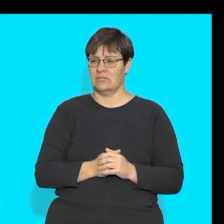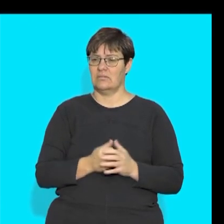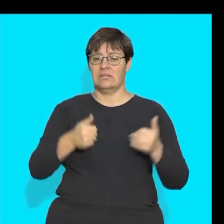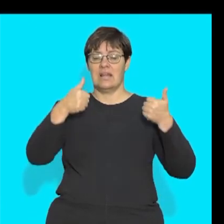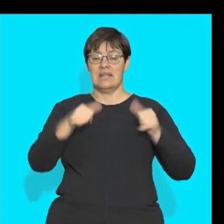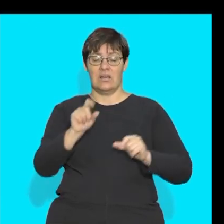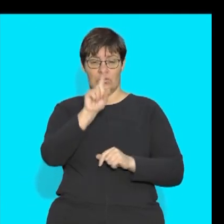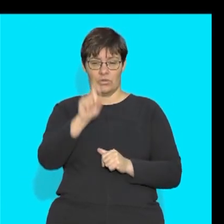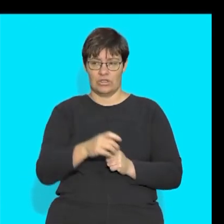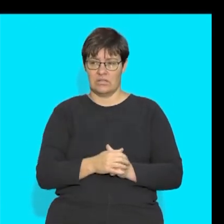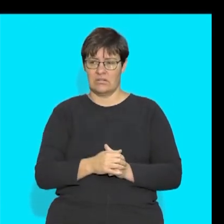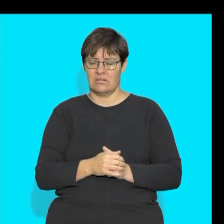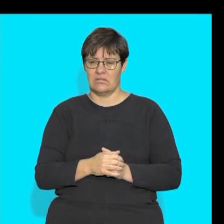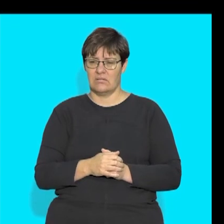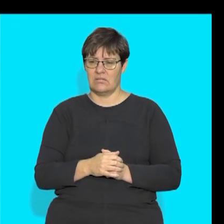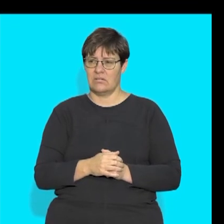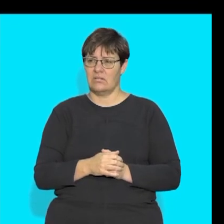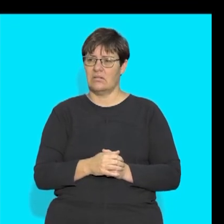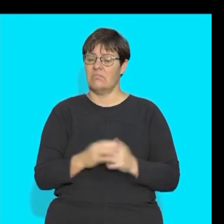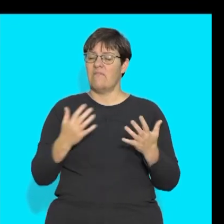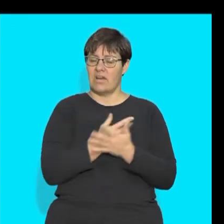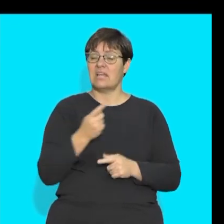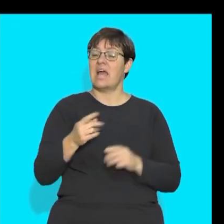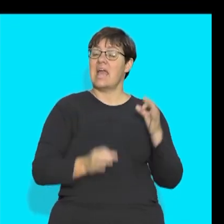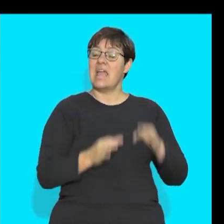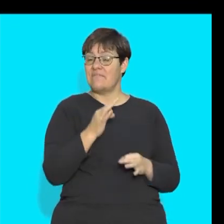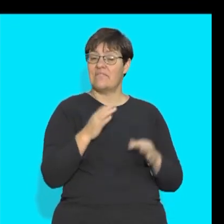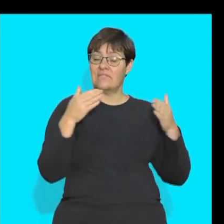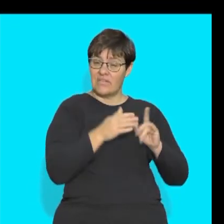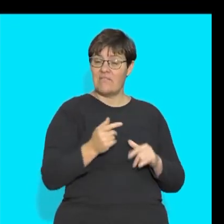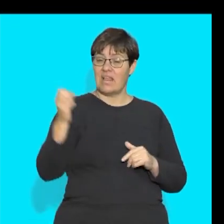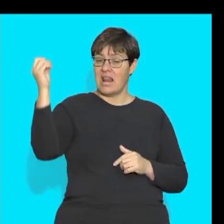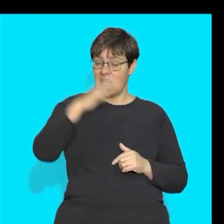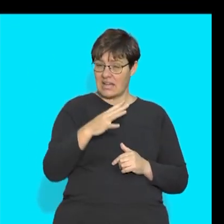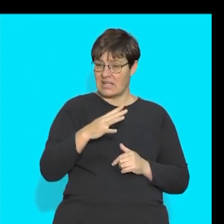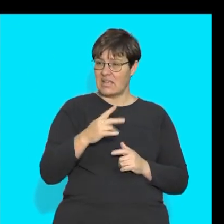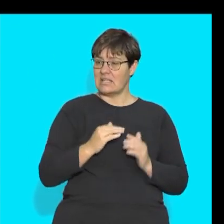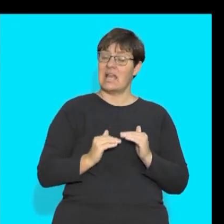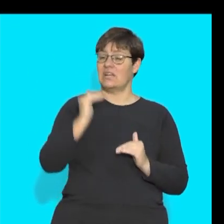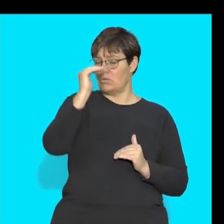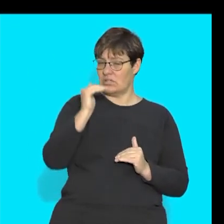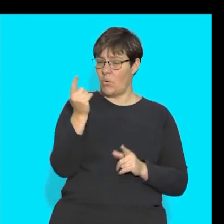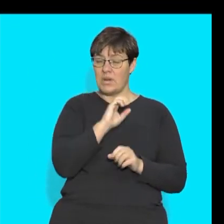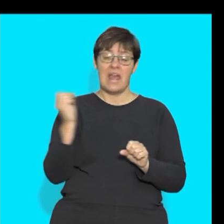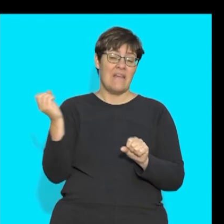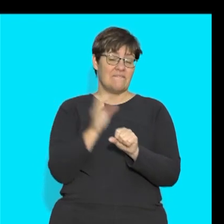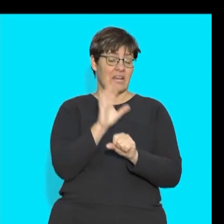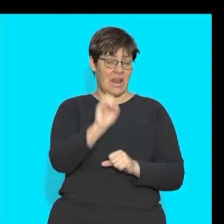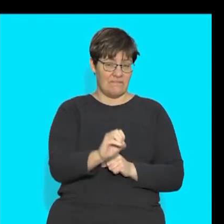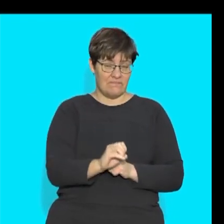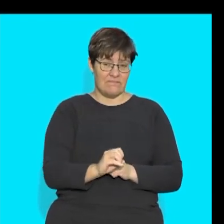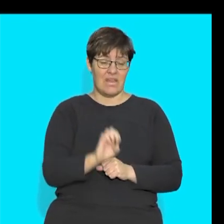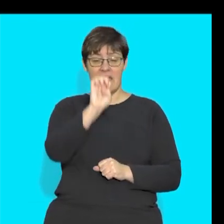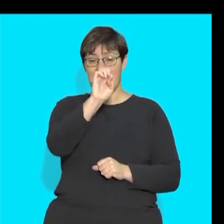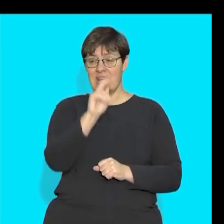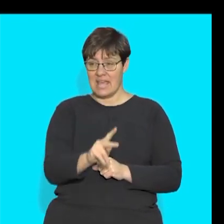The next question is just, we can do this quickly. If the intensity of the light is now increased, what effect will it have?